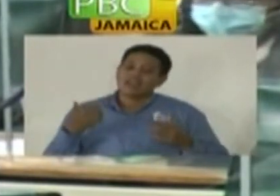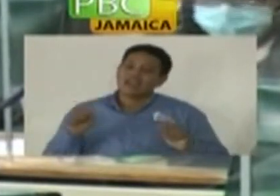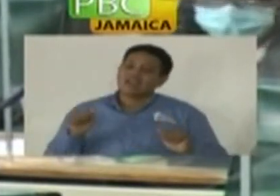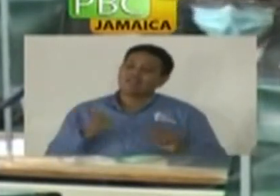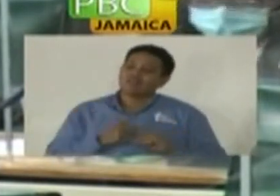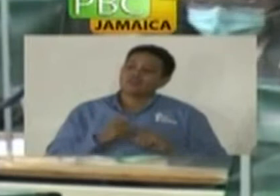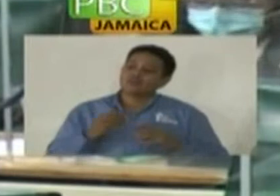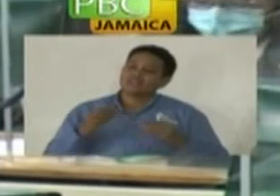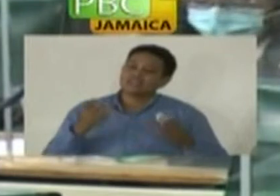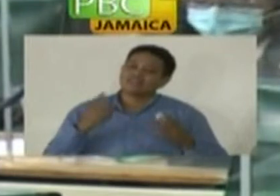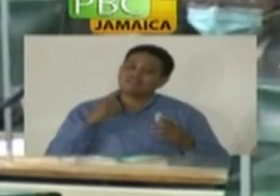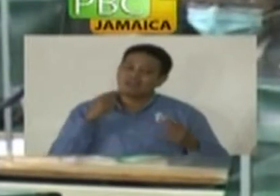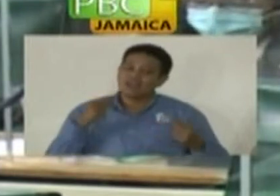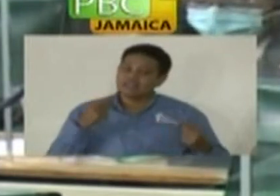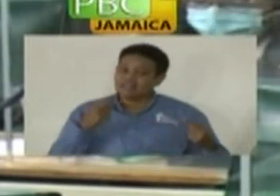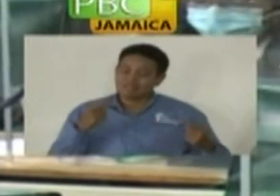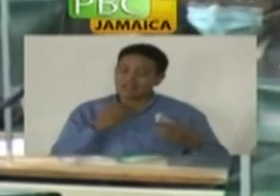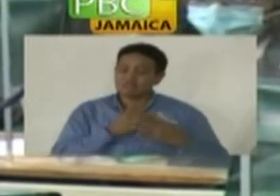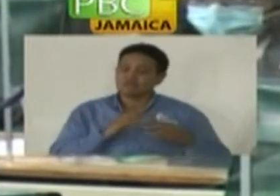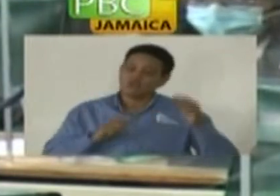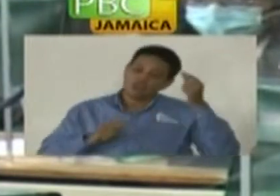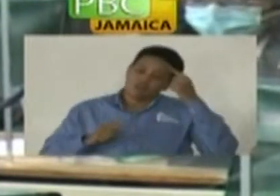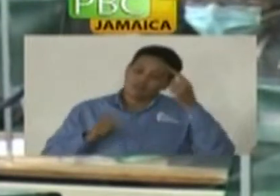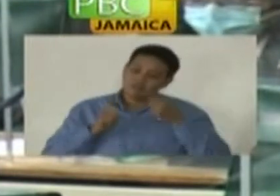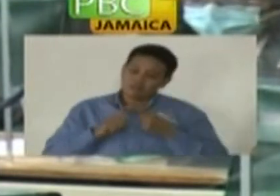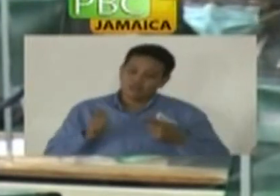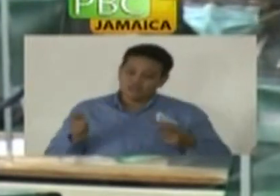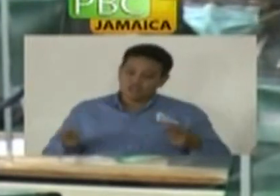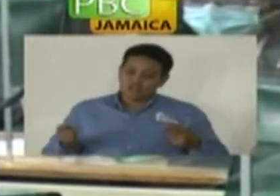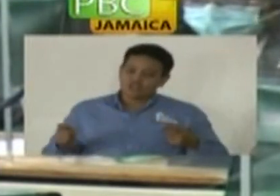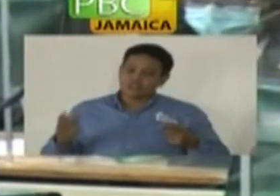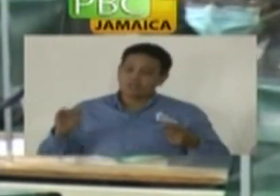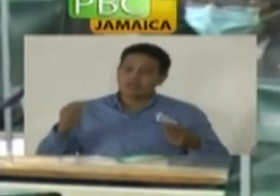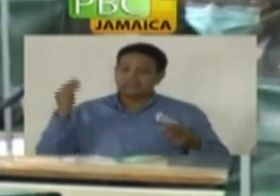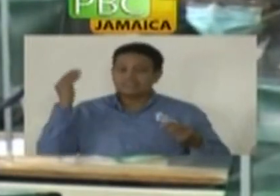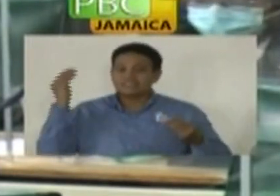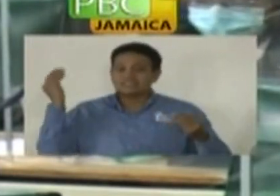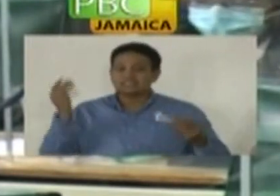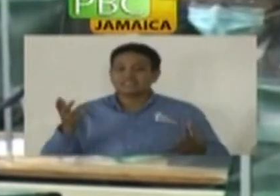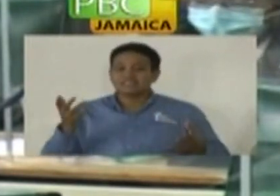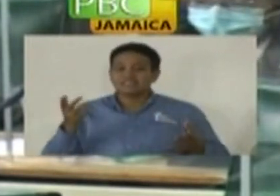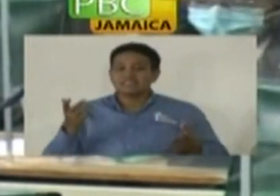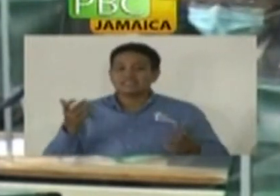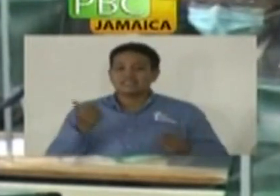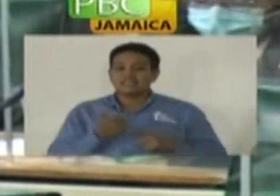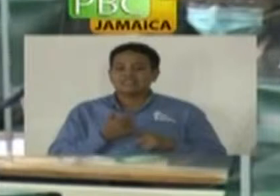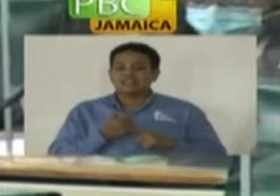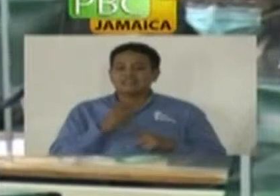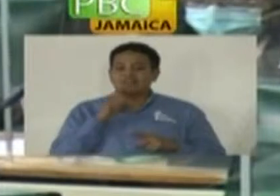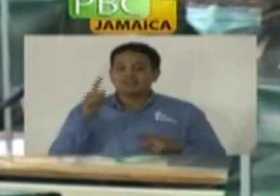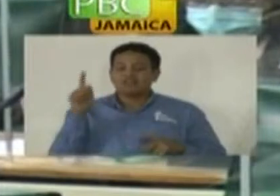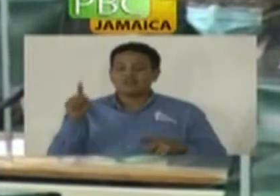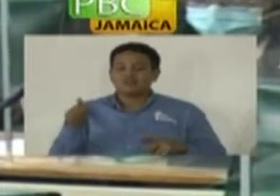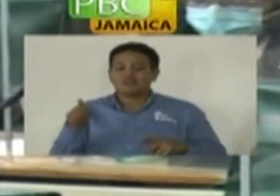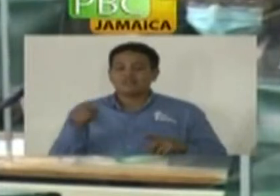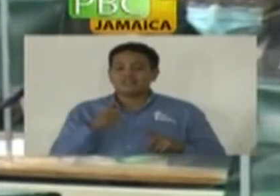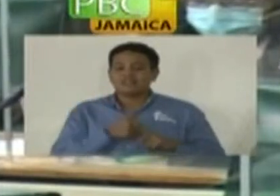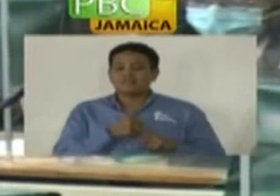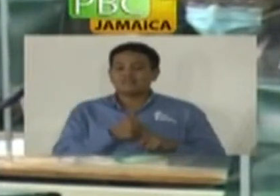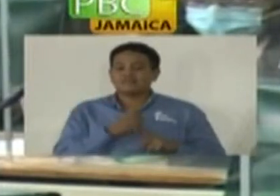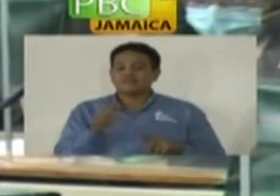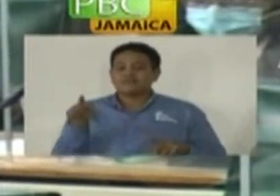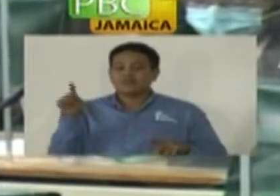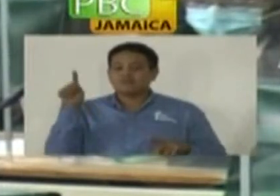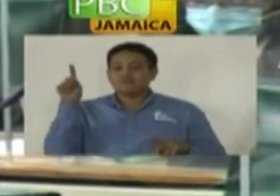a divide between the government and the judiciary by saying that they are being questioned and their capacity is being